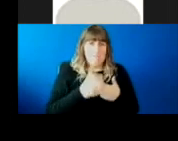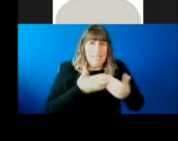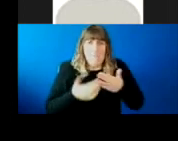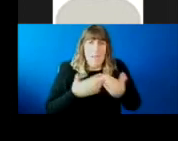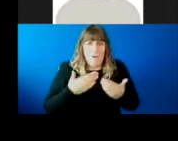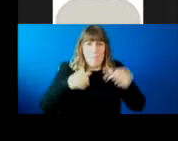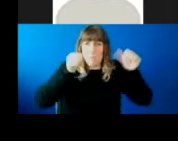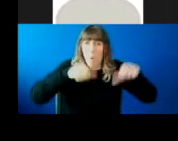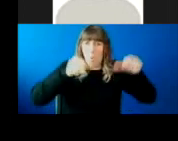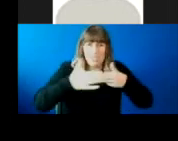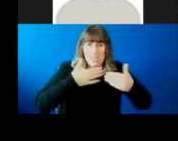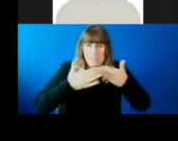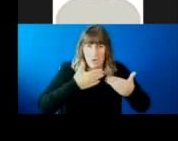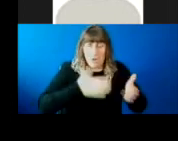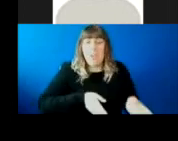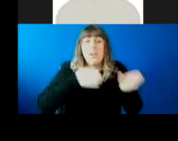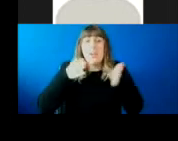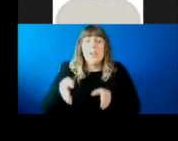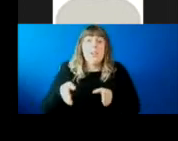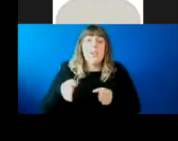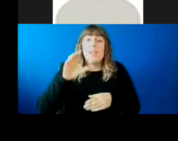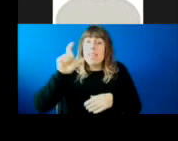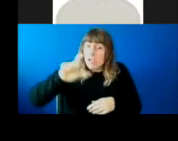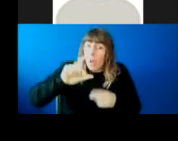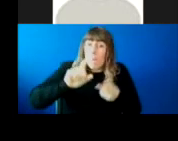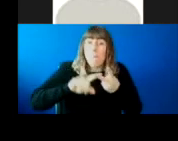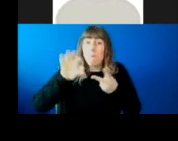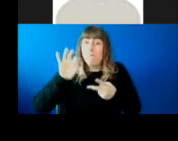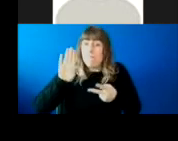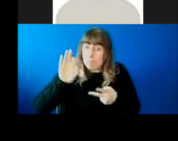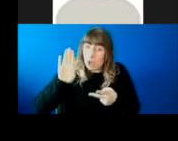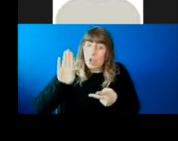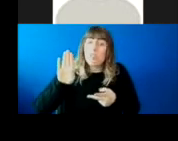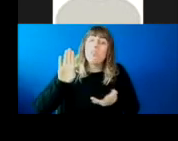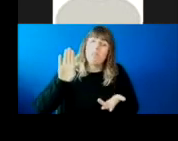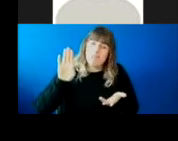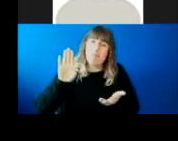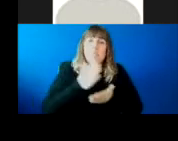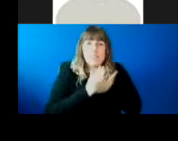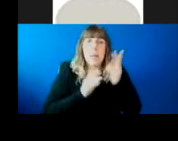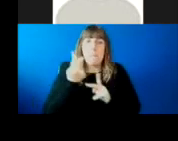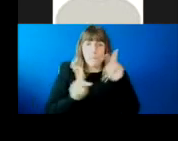post. Whereas for channels like Instagram or Facebook, you may have an audience that